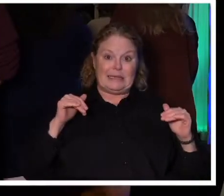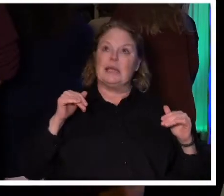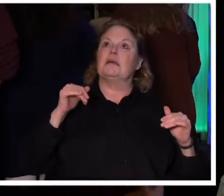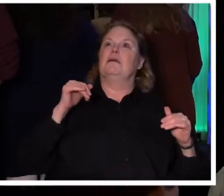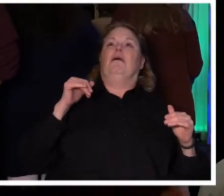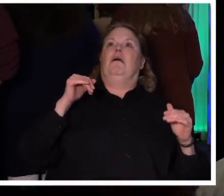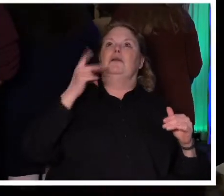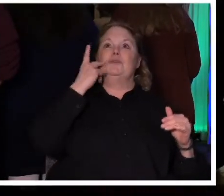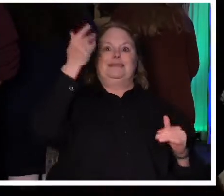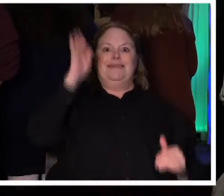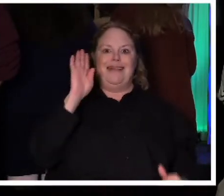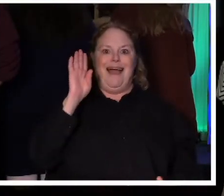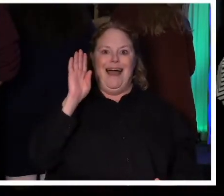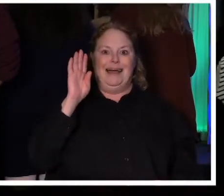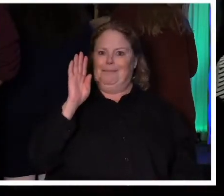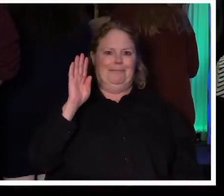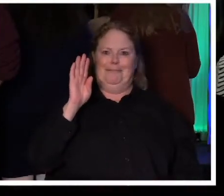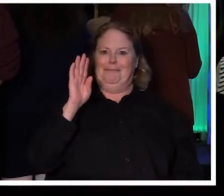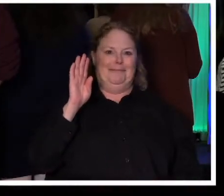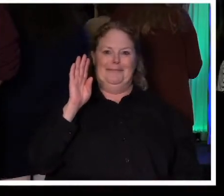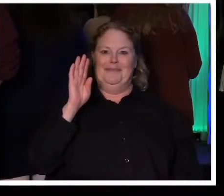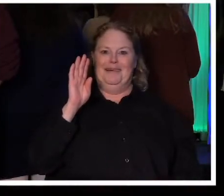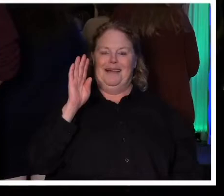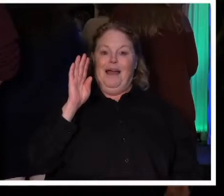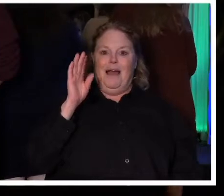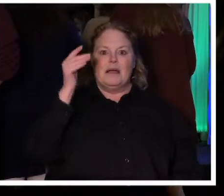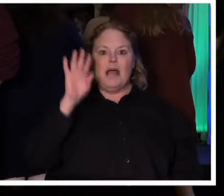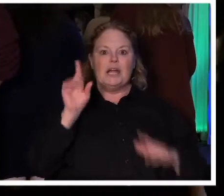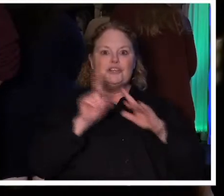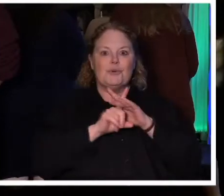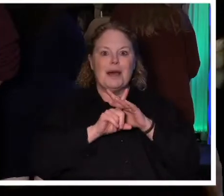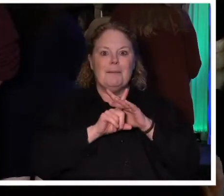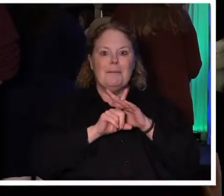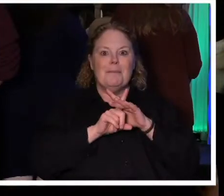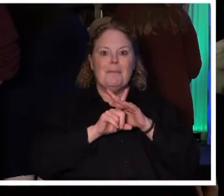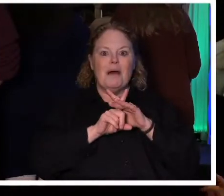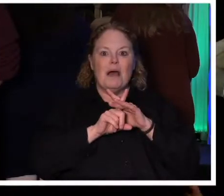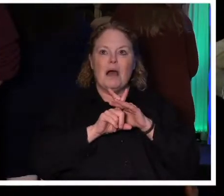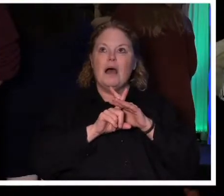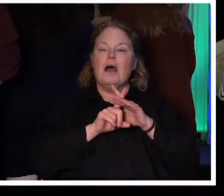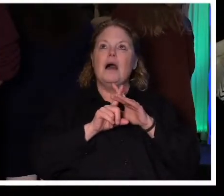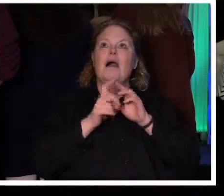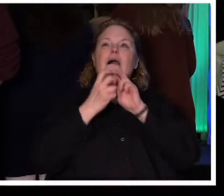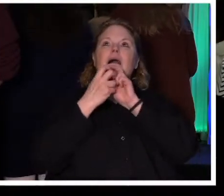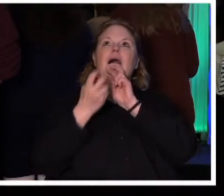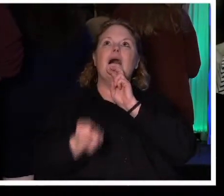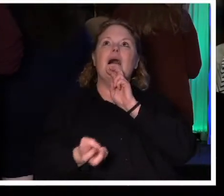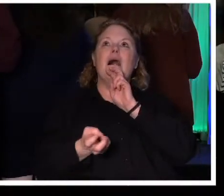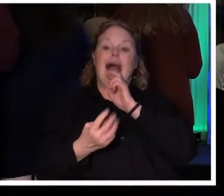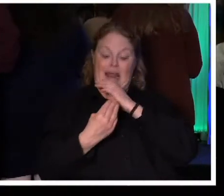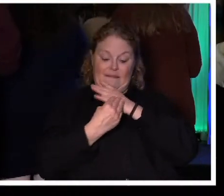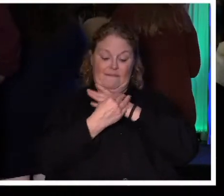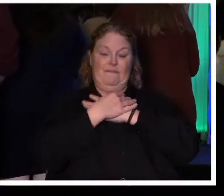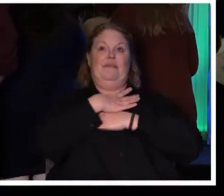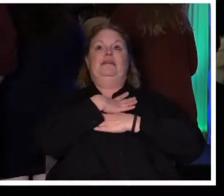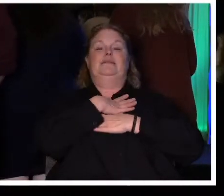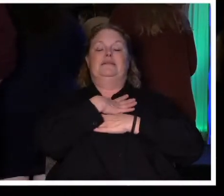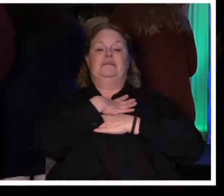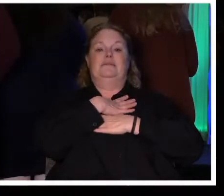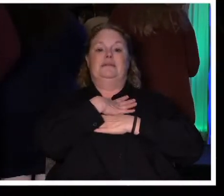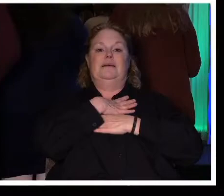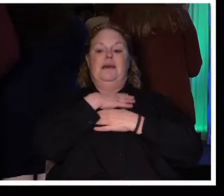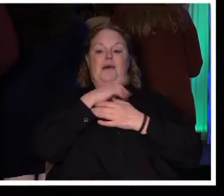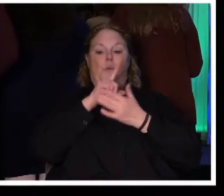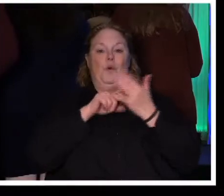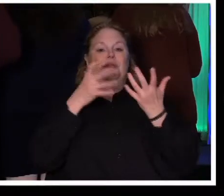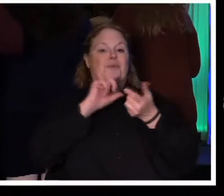here. Suddenly God shows up. Begins to address things within your life because He wants to be a real